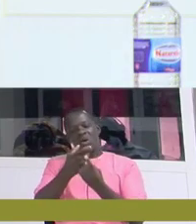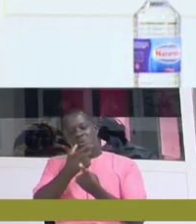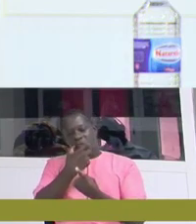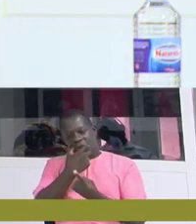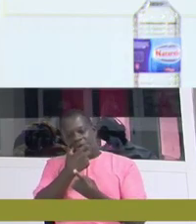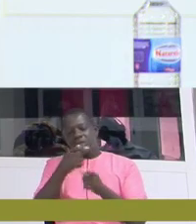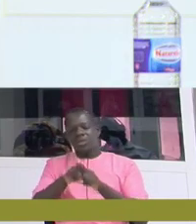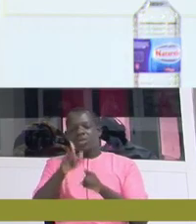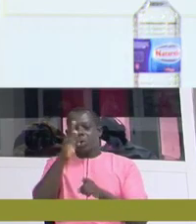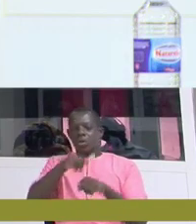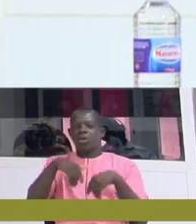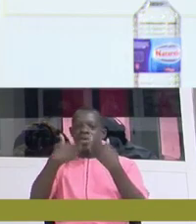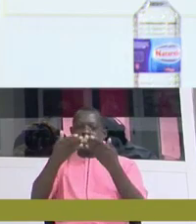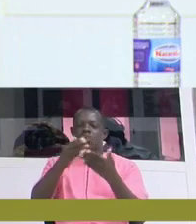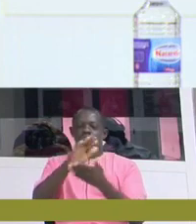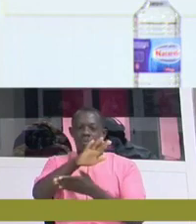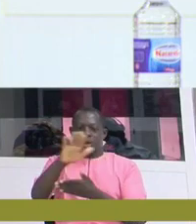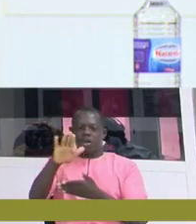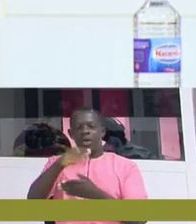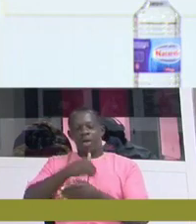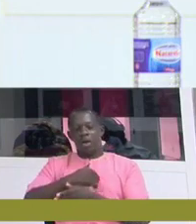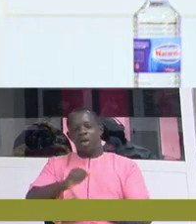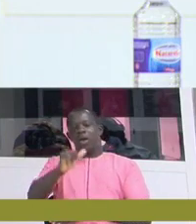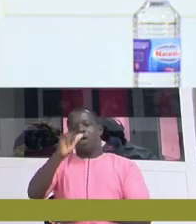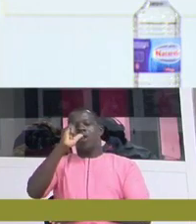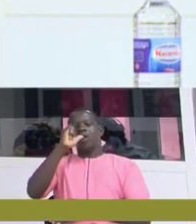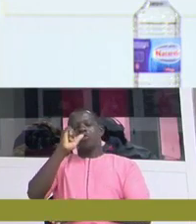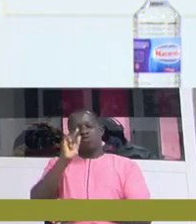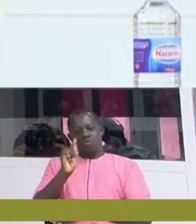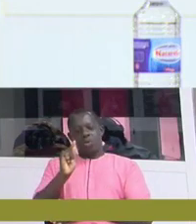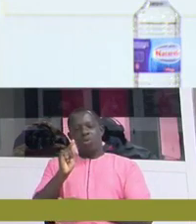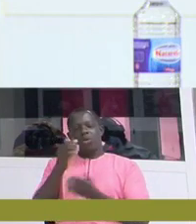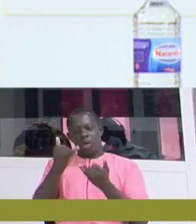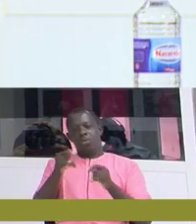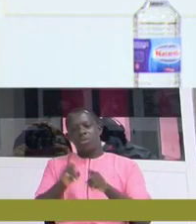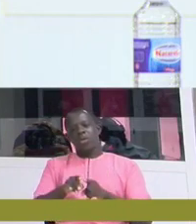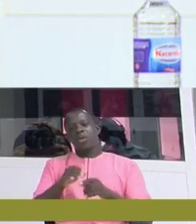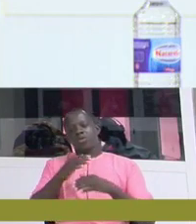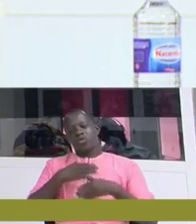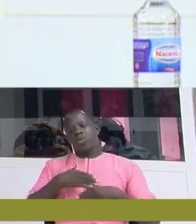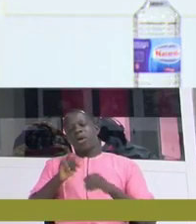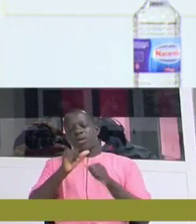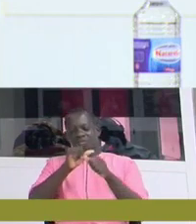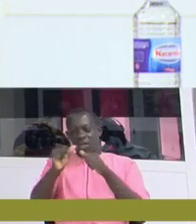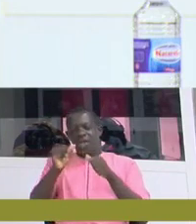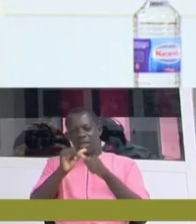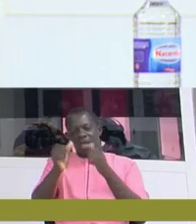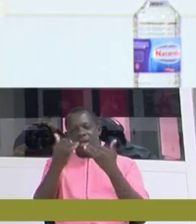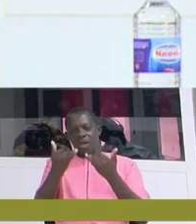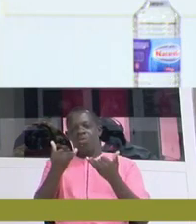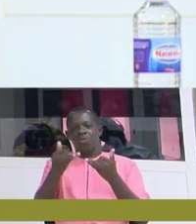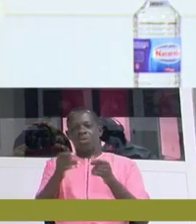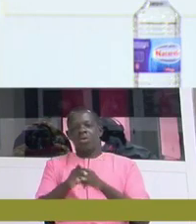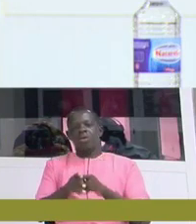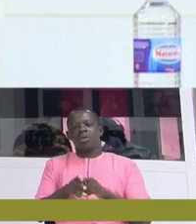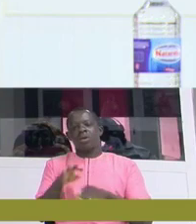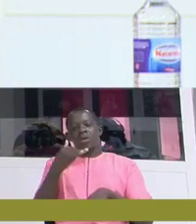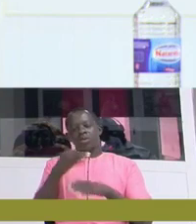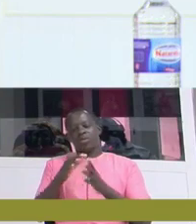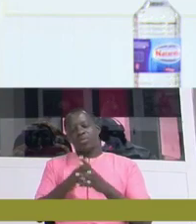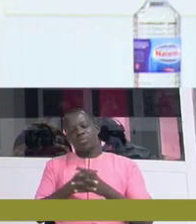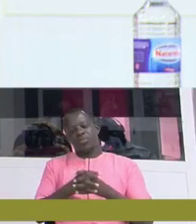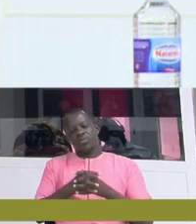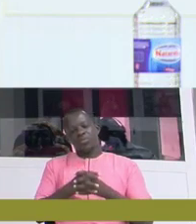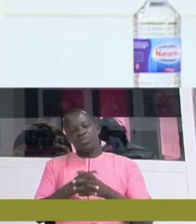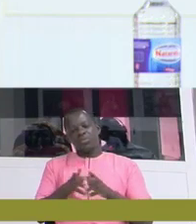brought water for me. I drank a little. And my stomach started to ache. I couldn't